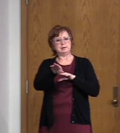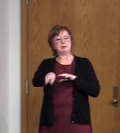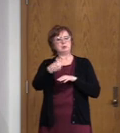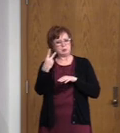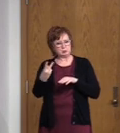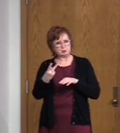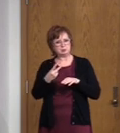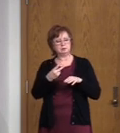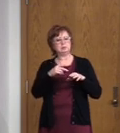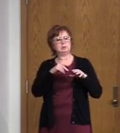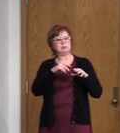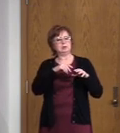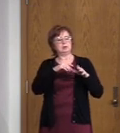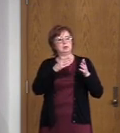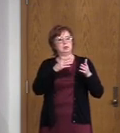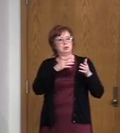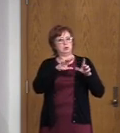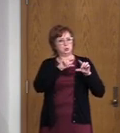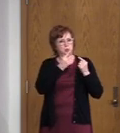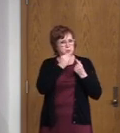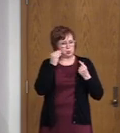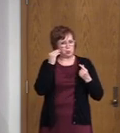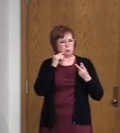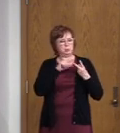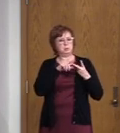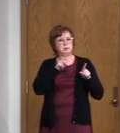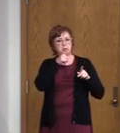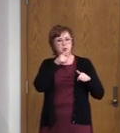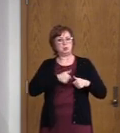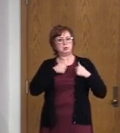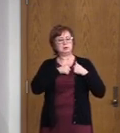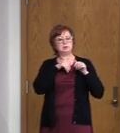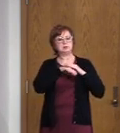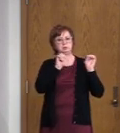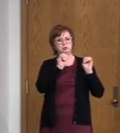is 100% dependent on us receiving vaccine to do so.